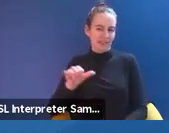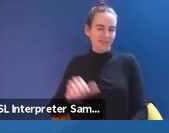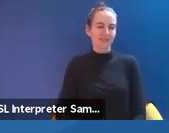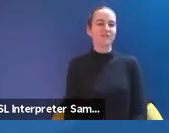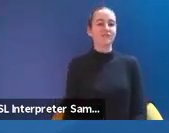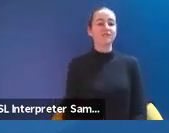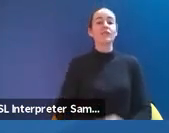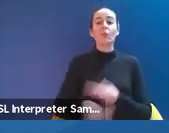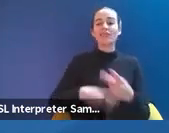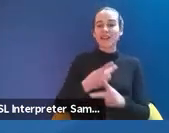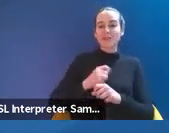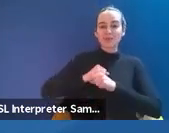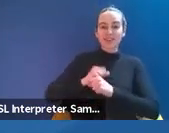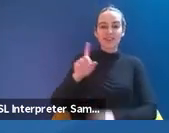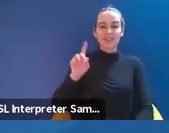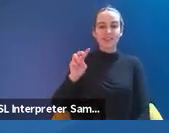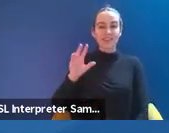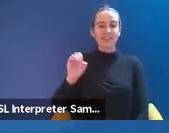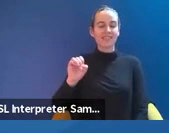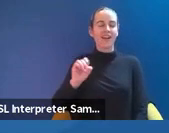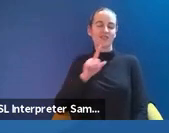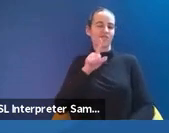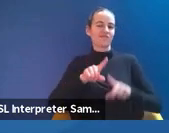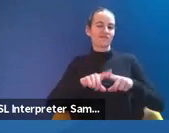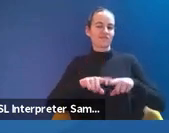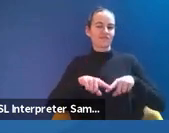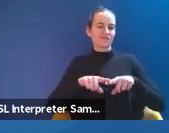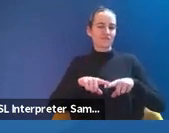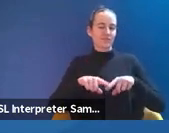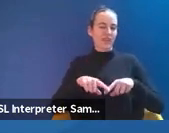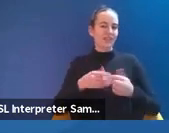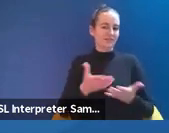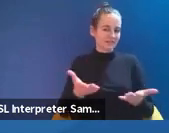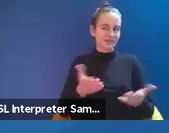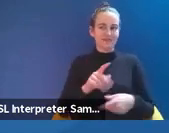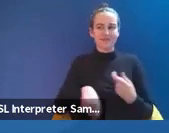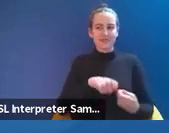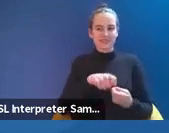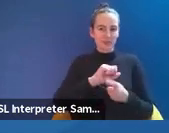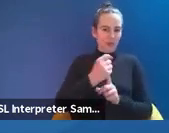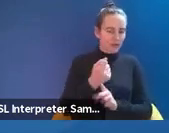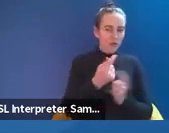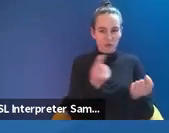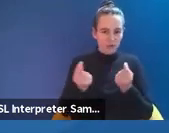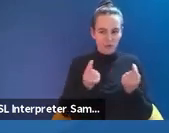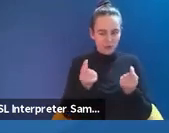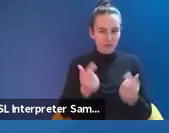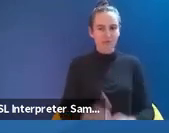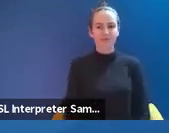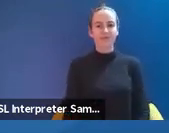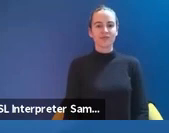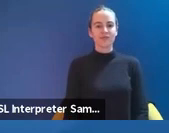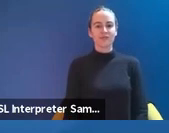type of hearing protection devices we recommend are really dependent on specific scenarios.